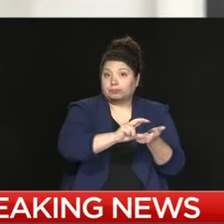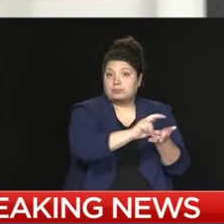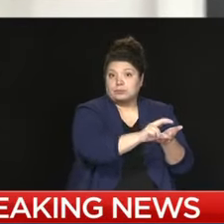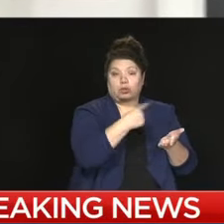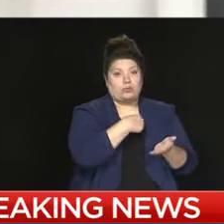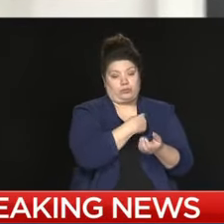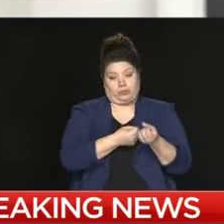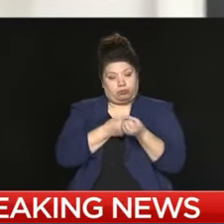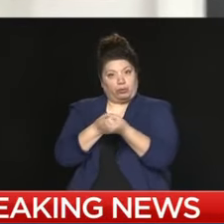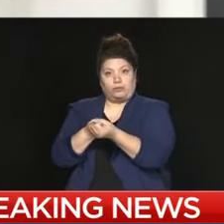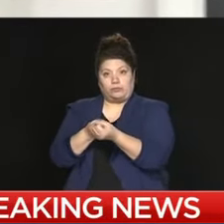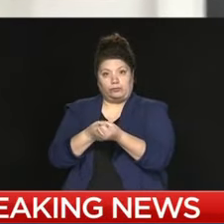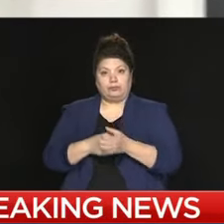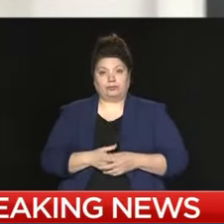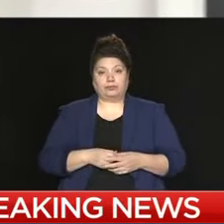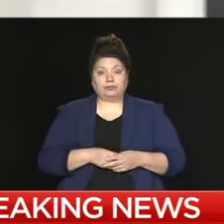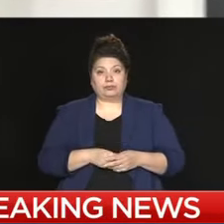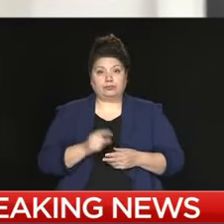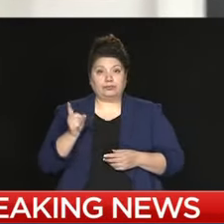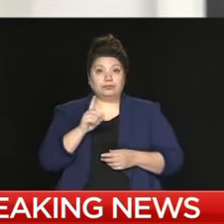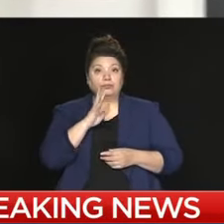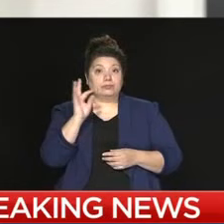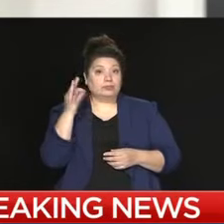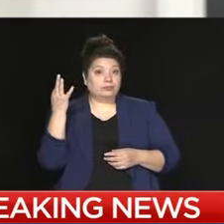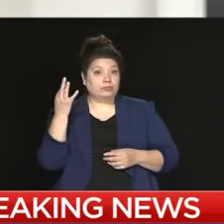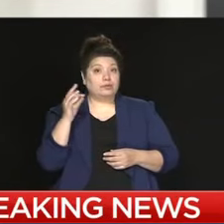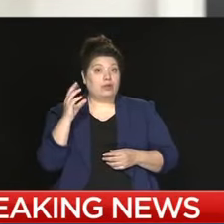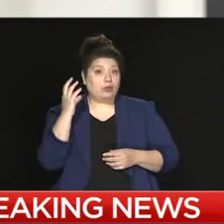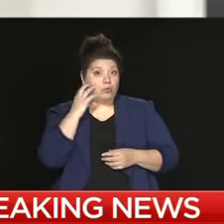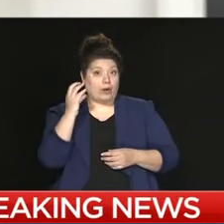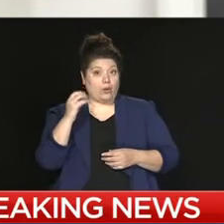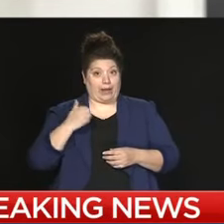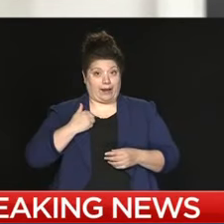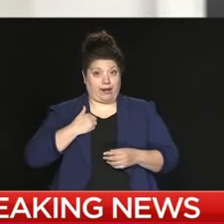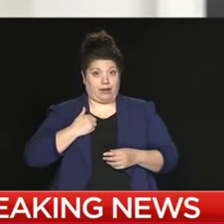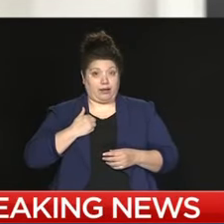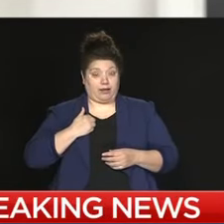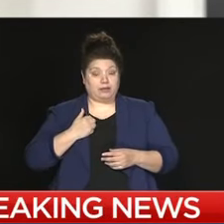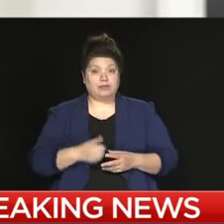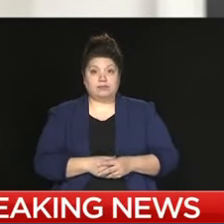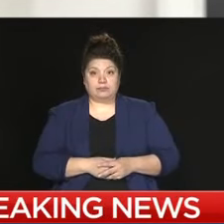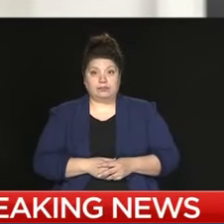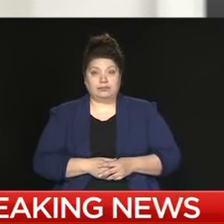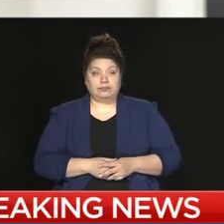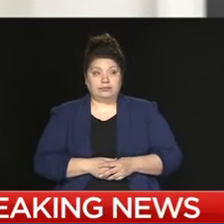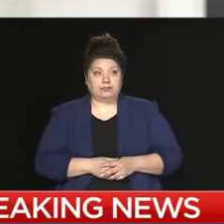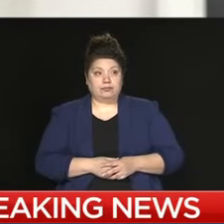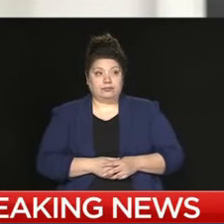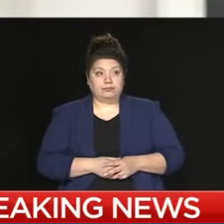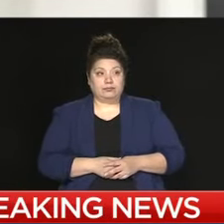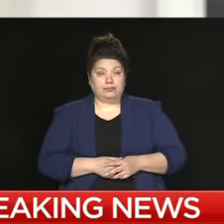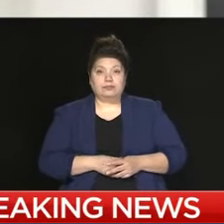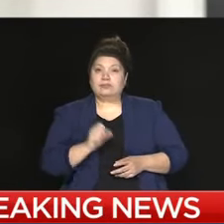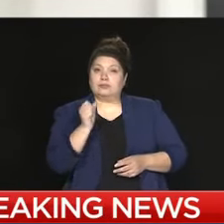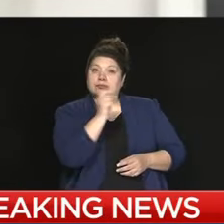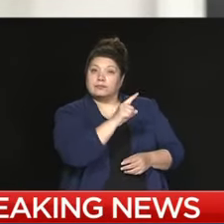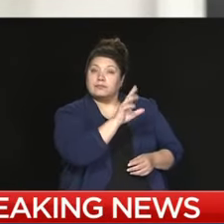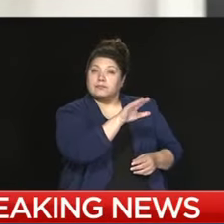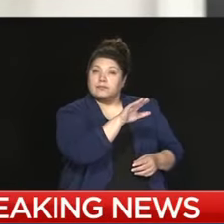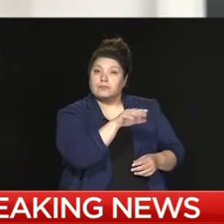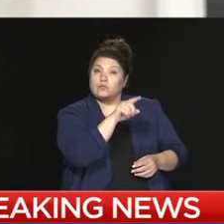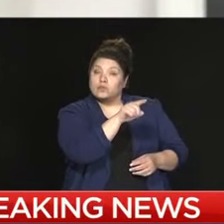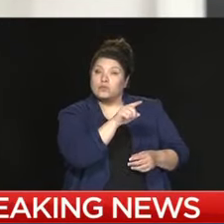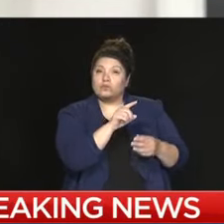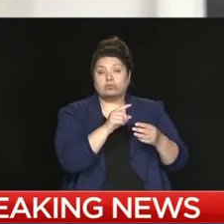strongly. Bonjour, M. Trudeau. Louis Blouin, Radio-Canada. Louis Blouin, Radio-Canada. When you look at what's happening in the